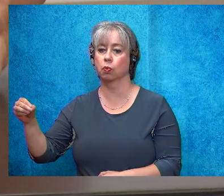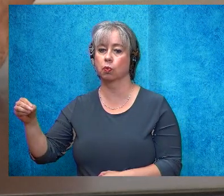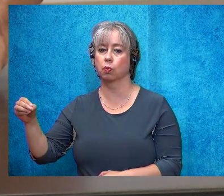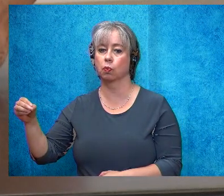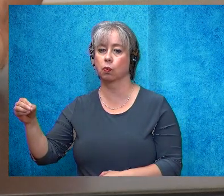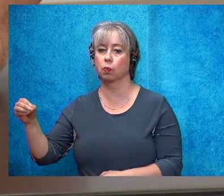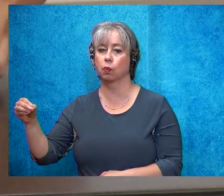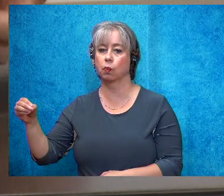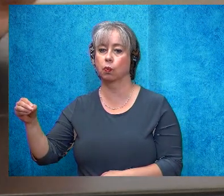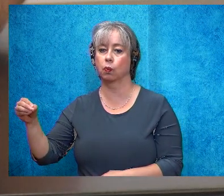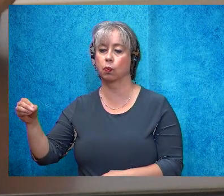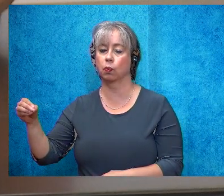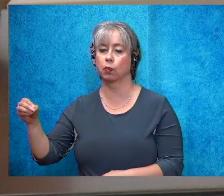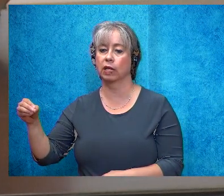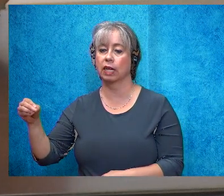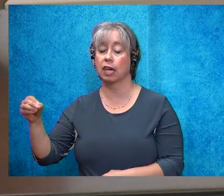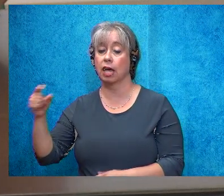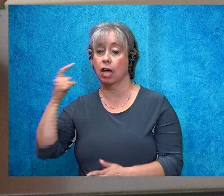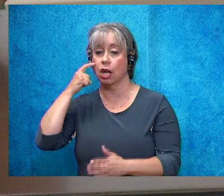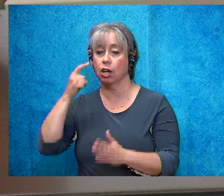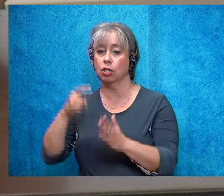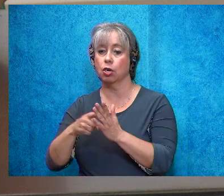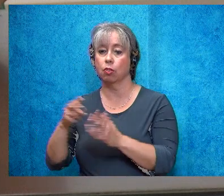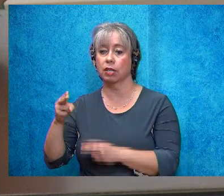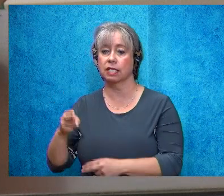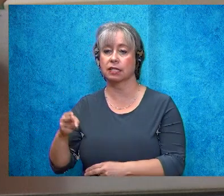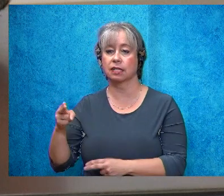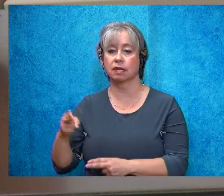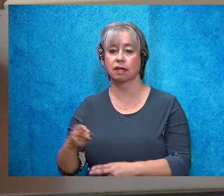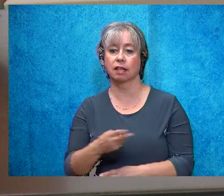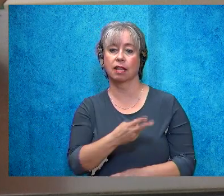high this one goes when I let it go.